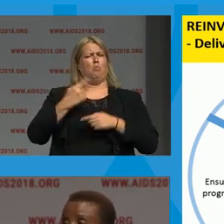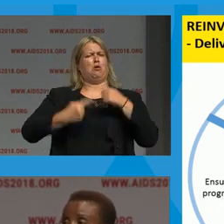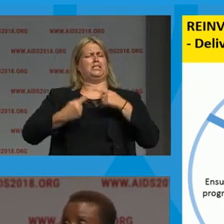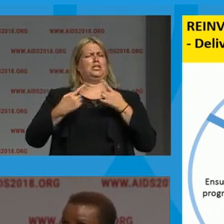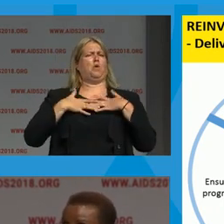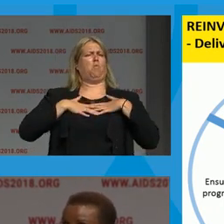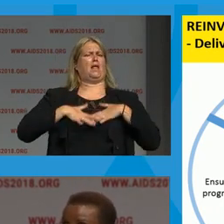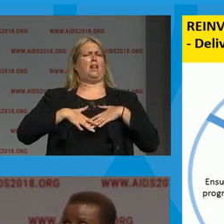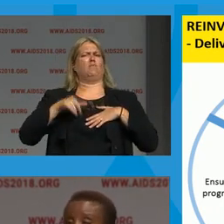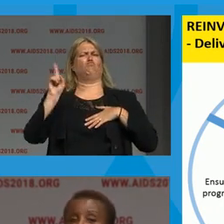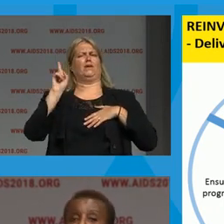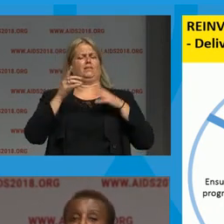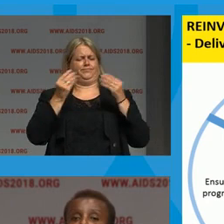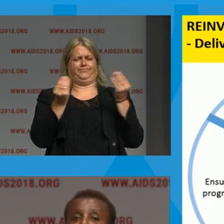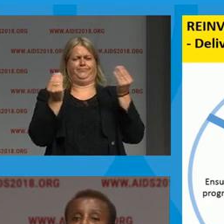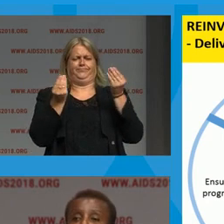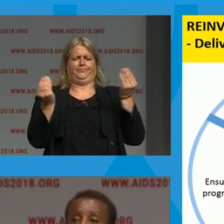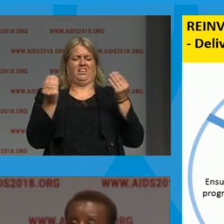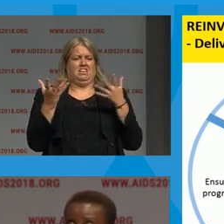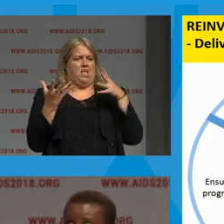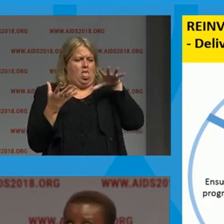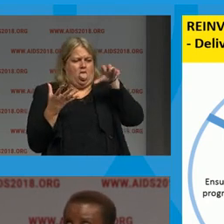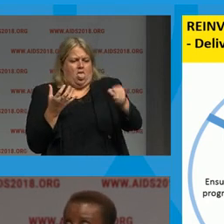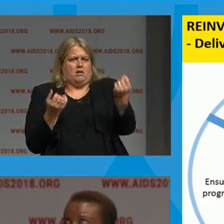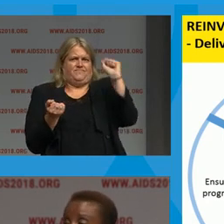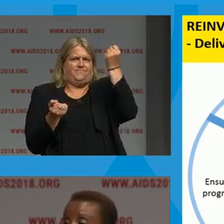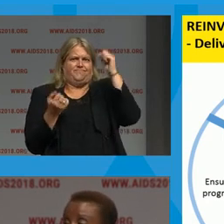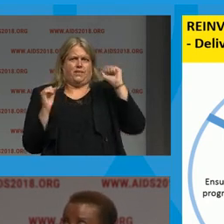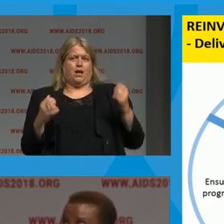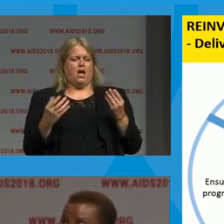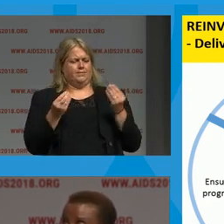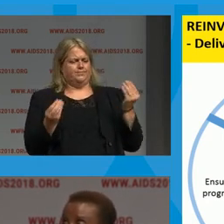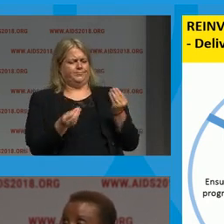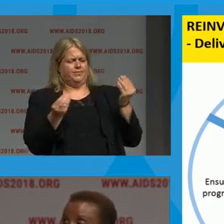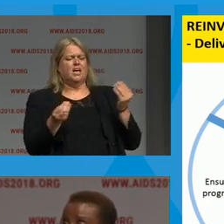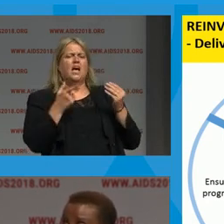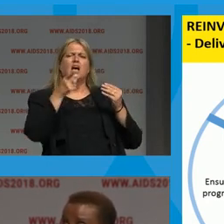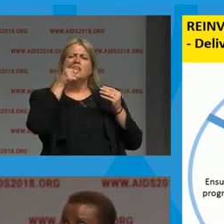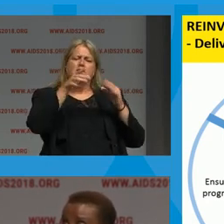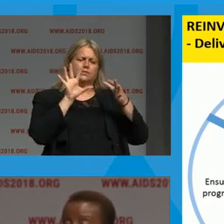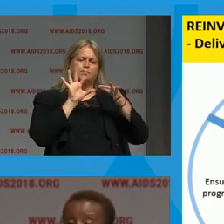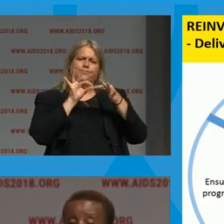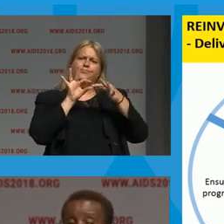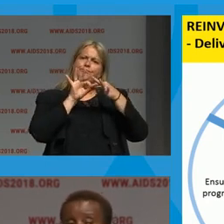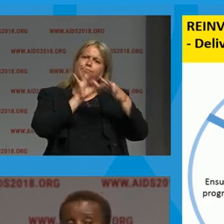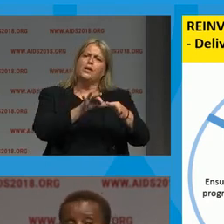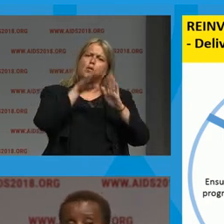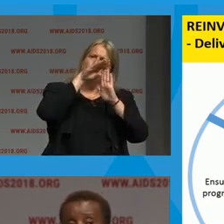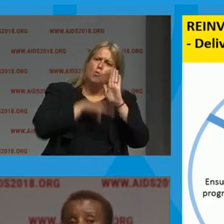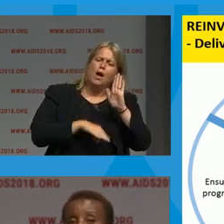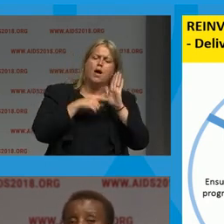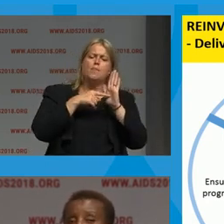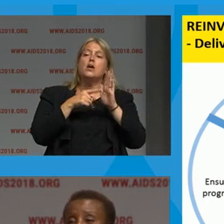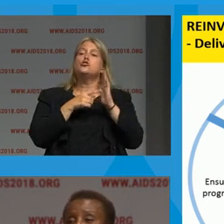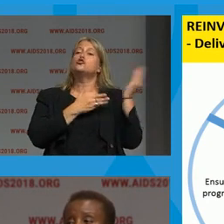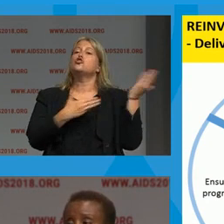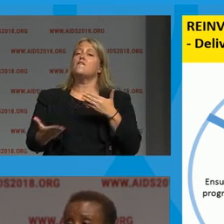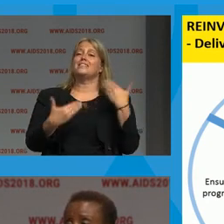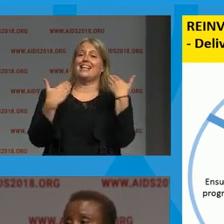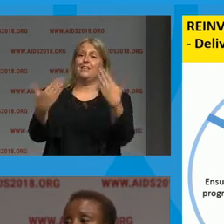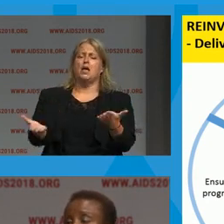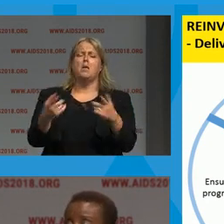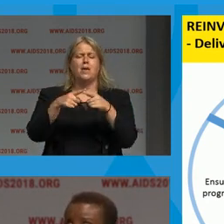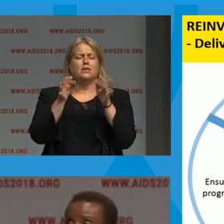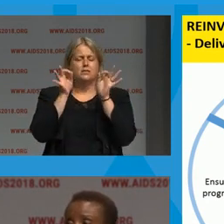intangible item in the context of programming, in the context of service delivery, but it is essential